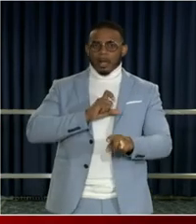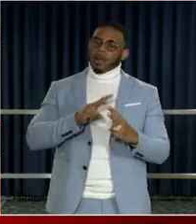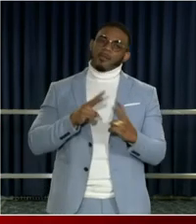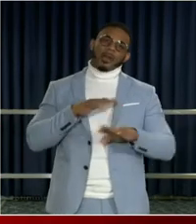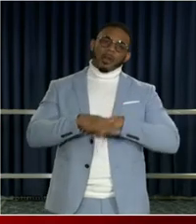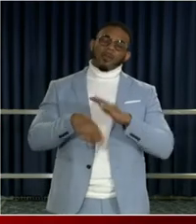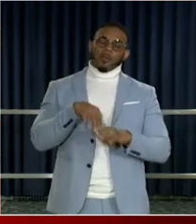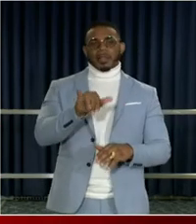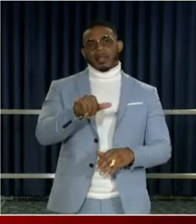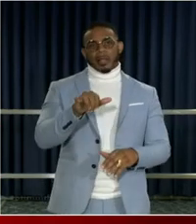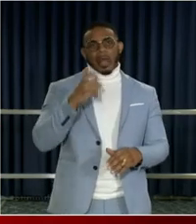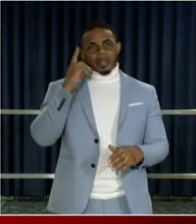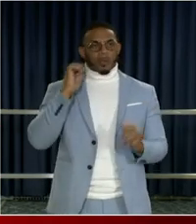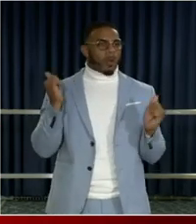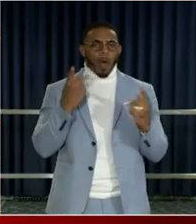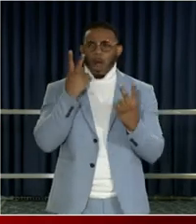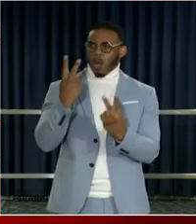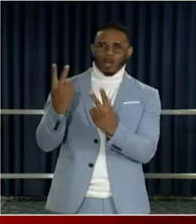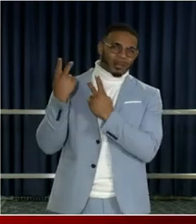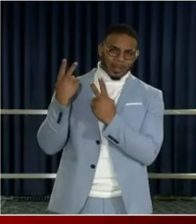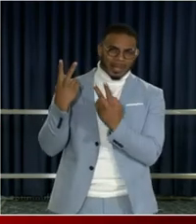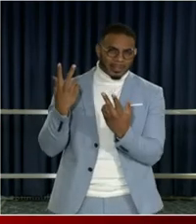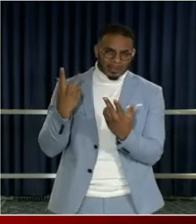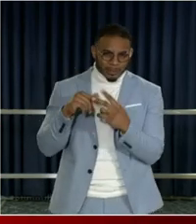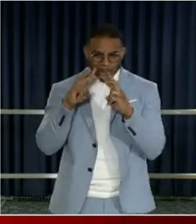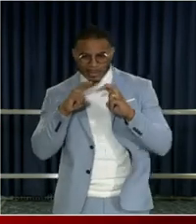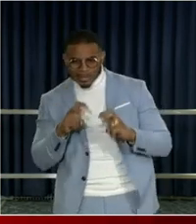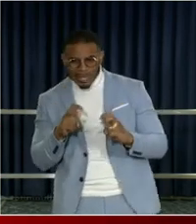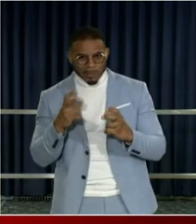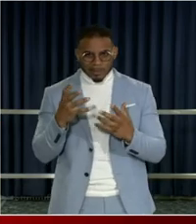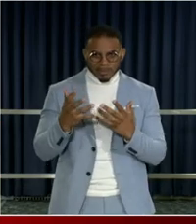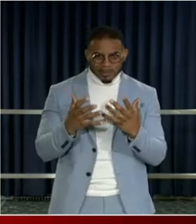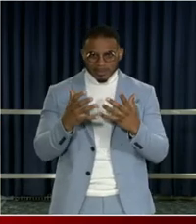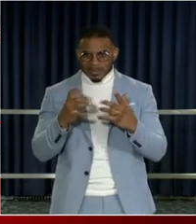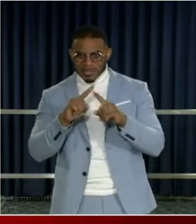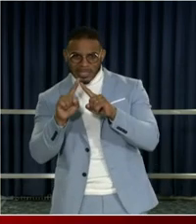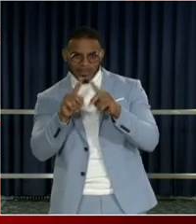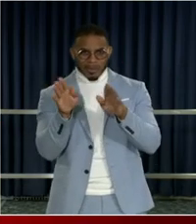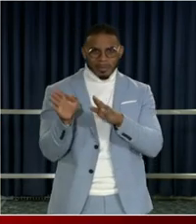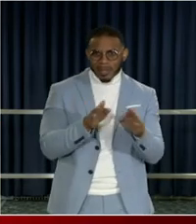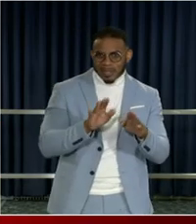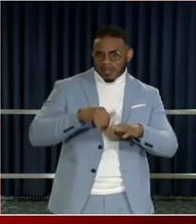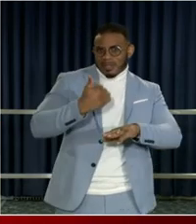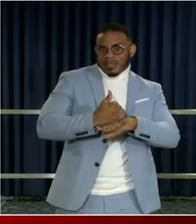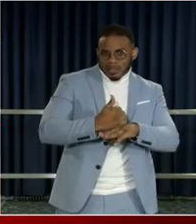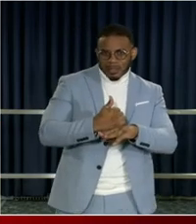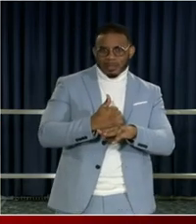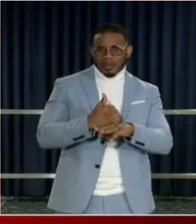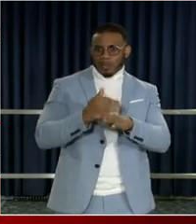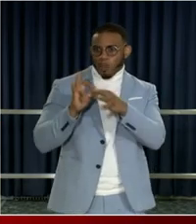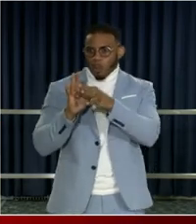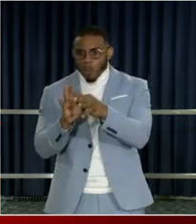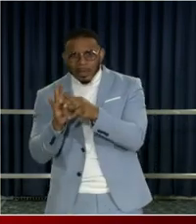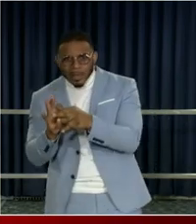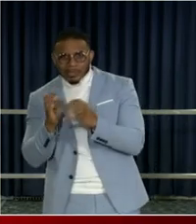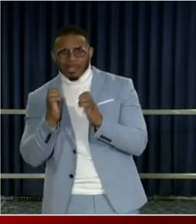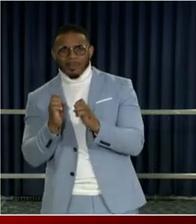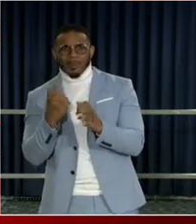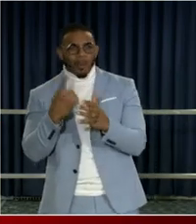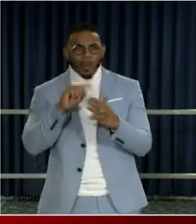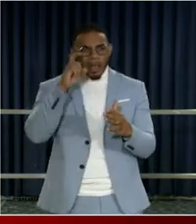very comfortable with that. I think we'll all look back to examine the different plans that were in place, the coordination,